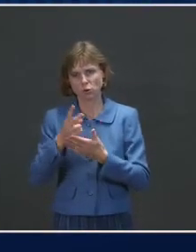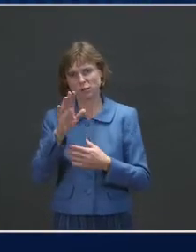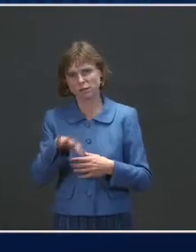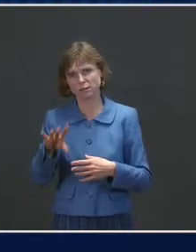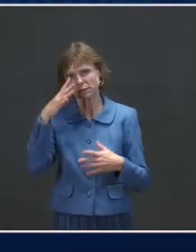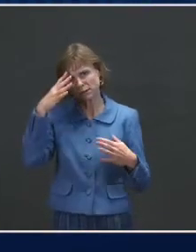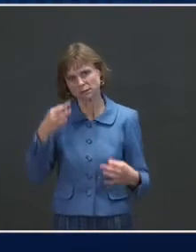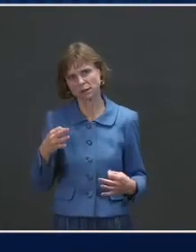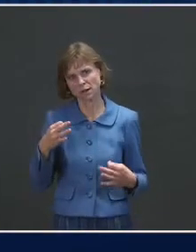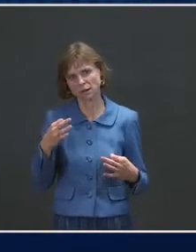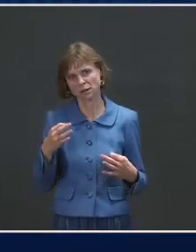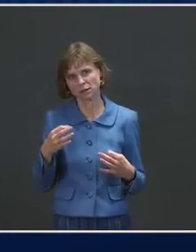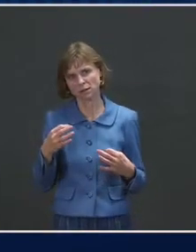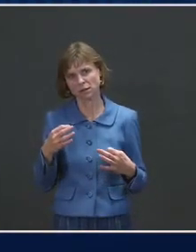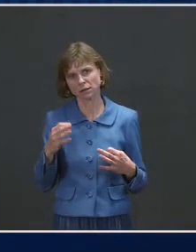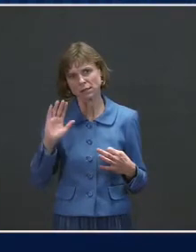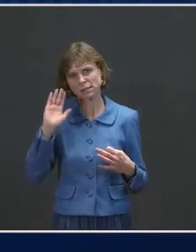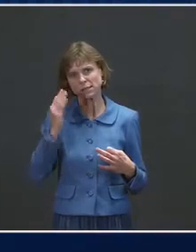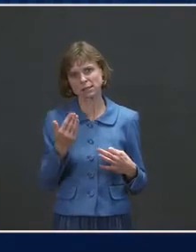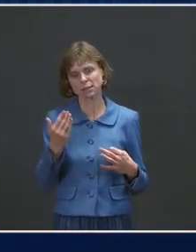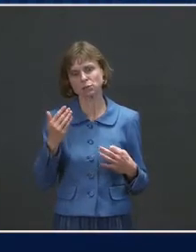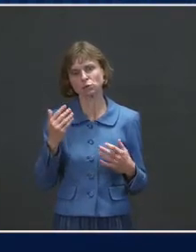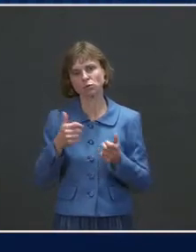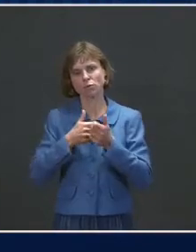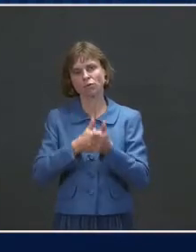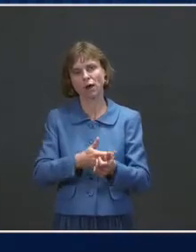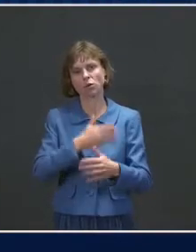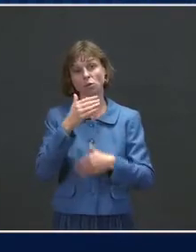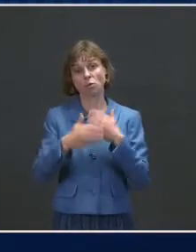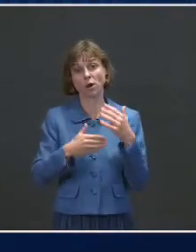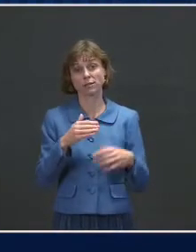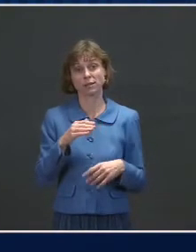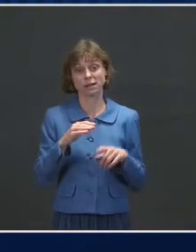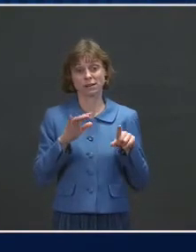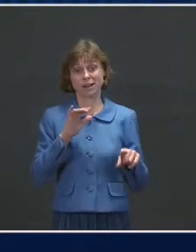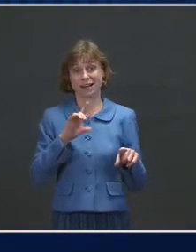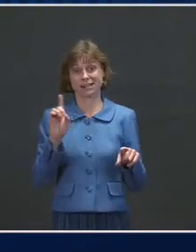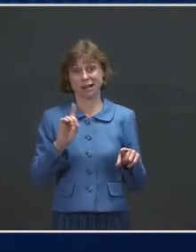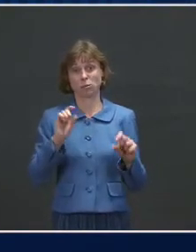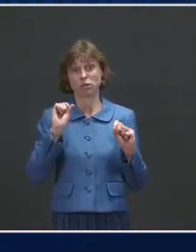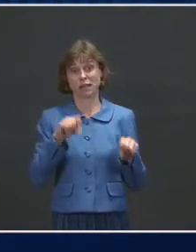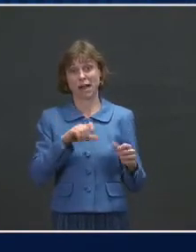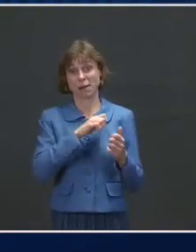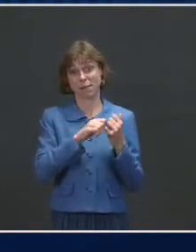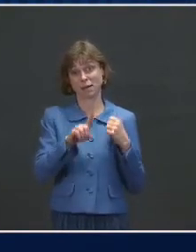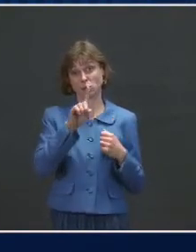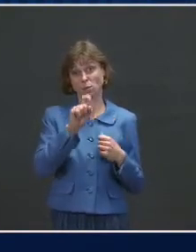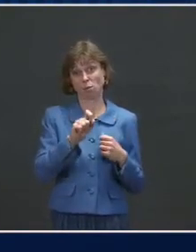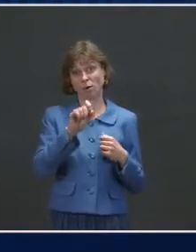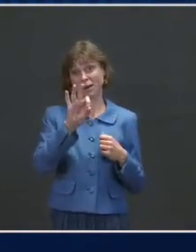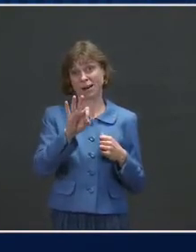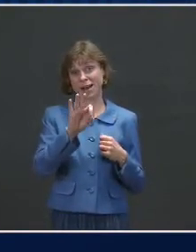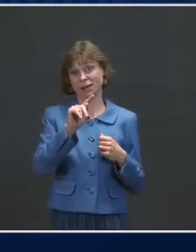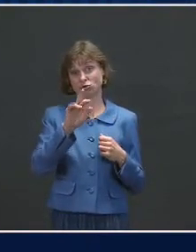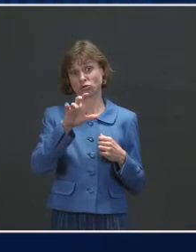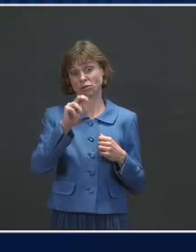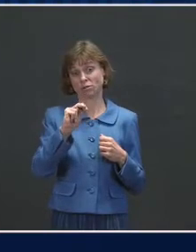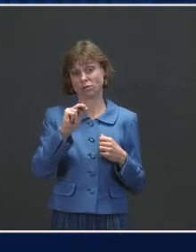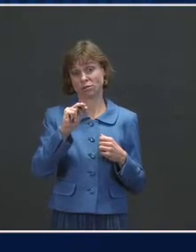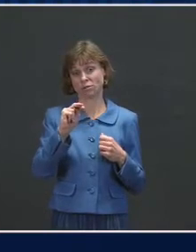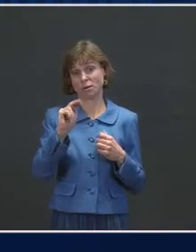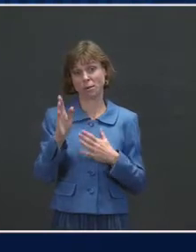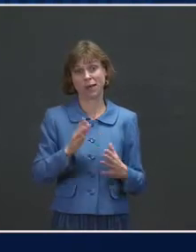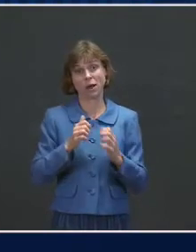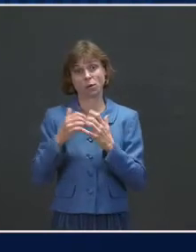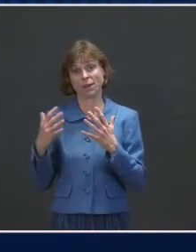but decided it seems, to go with a process where Democrats can pass a $1.9 trillion plan without the support of Republicans? I